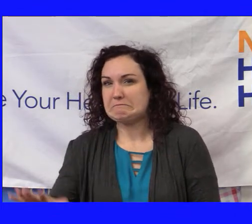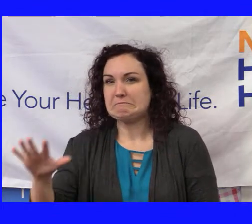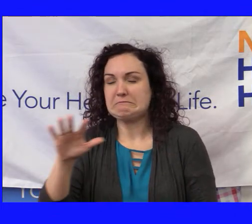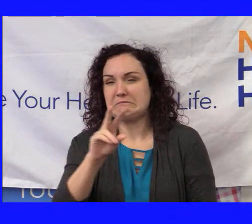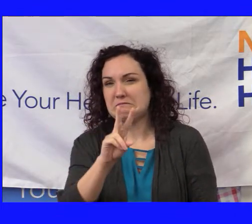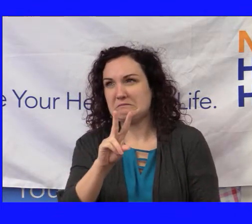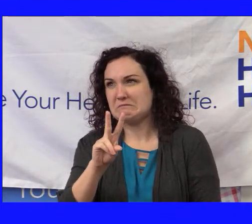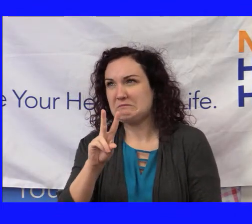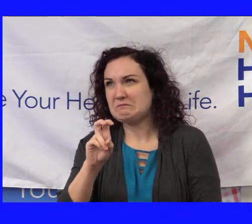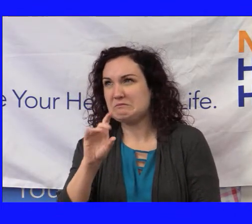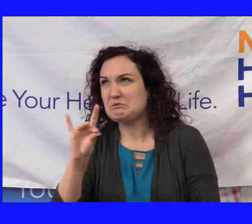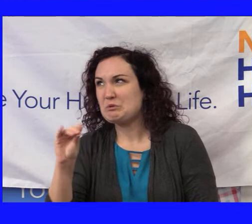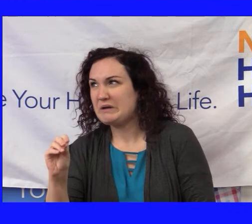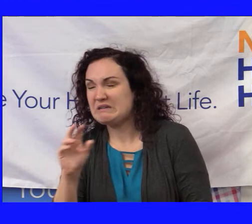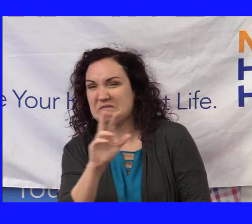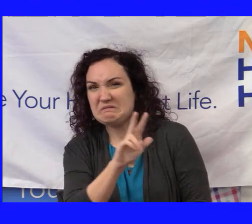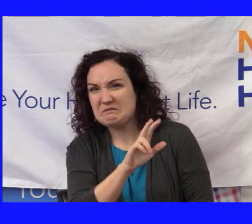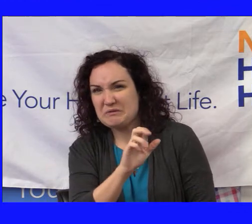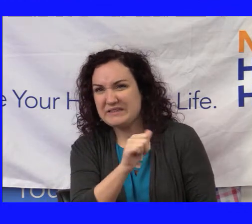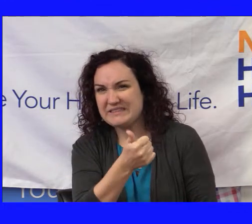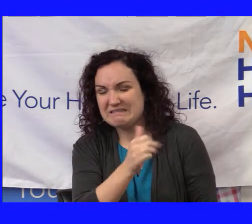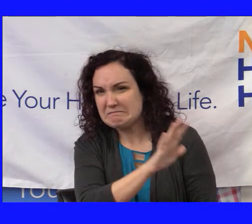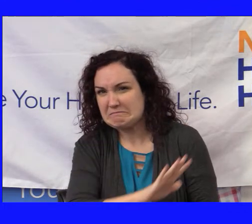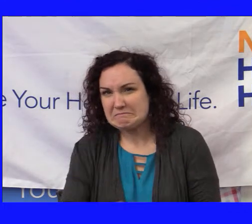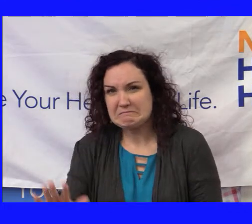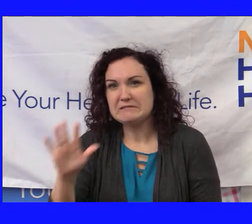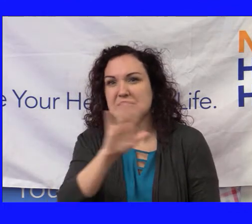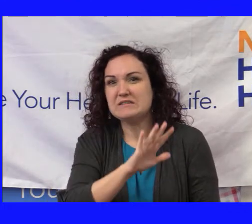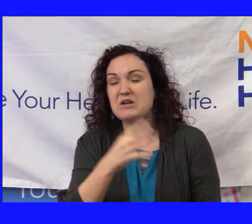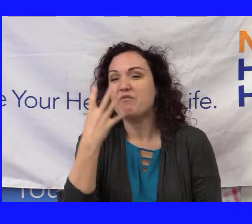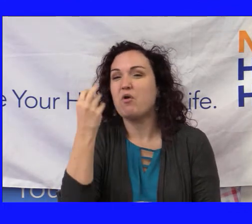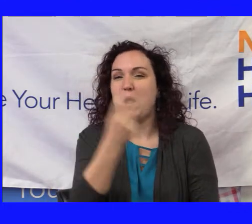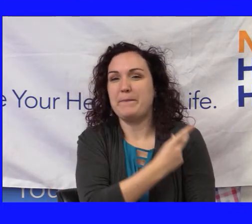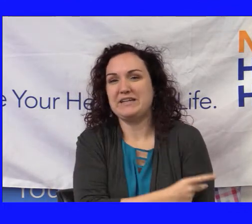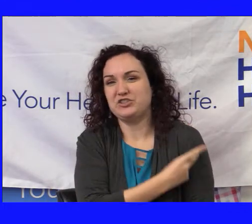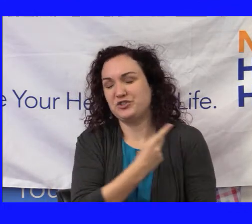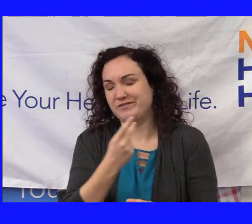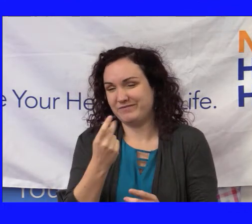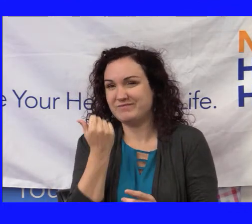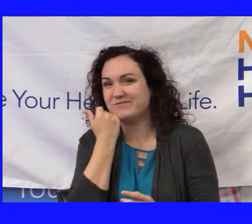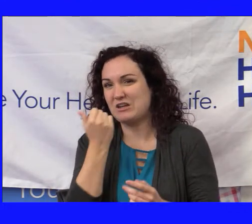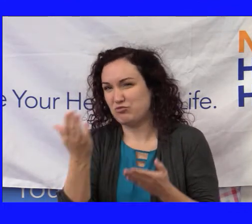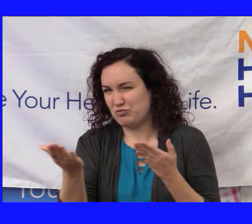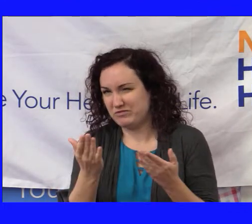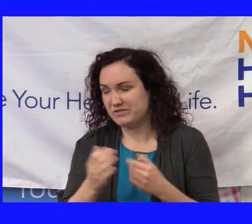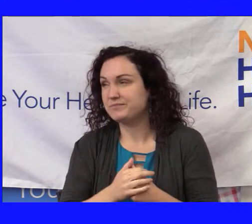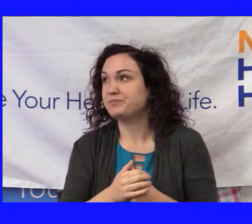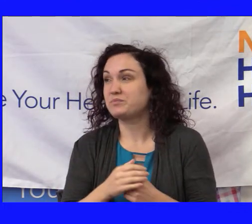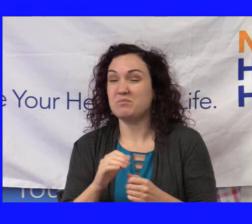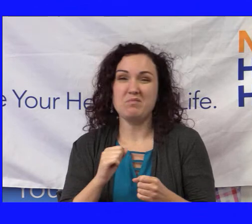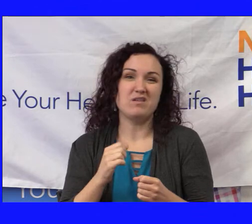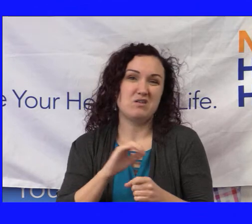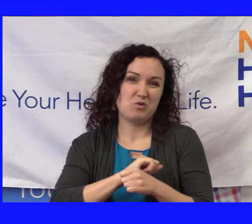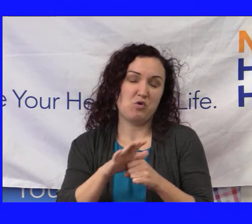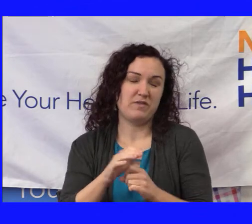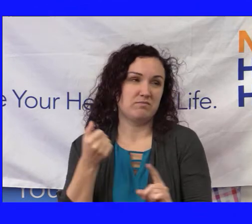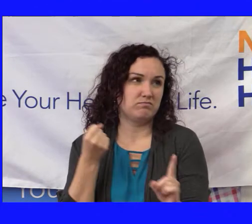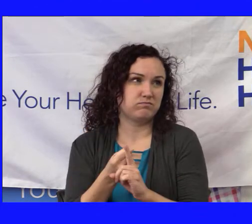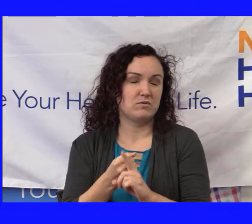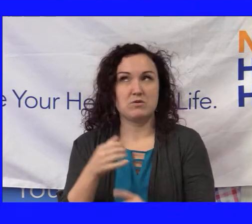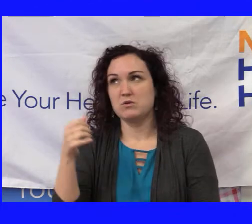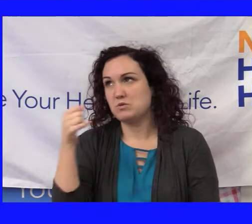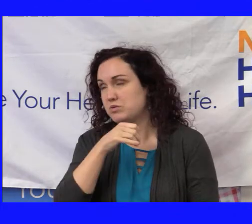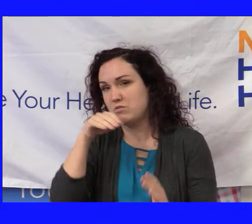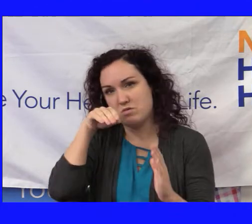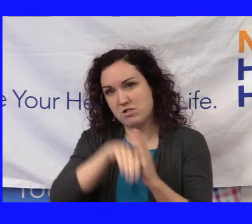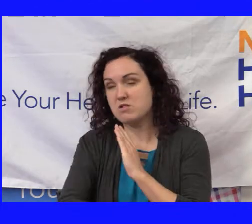280, 310 visits per year for outpatient dental services. But COVID obviously hit us very hard. The governor